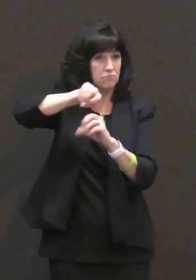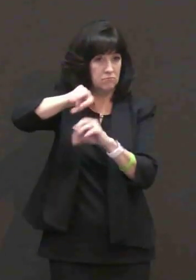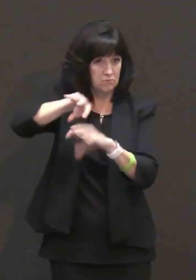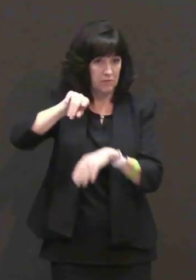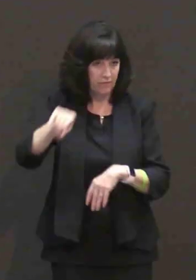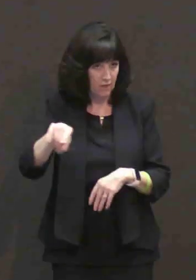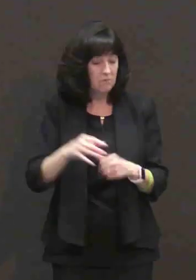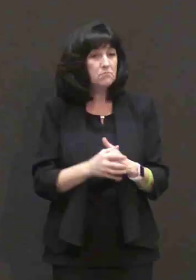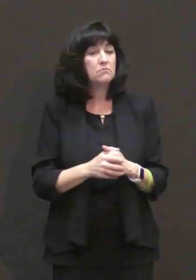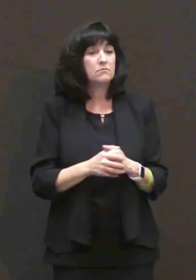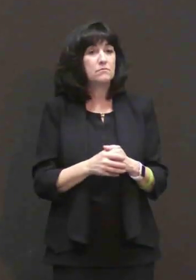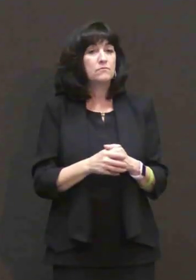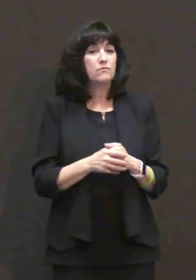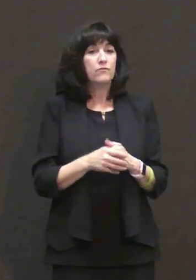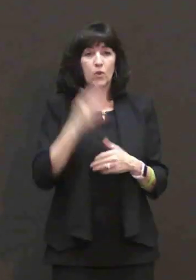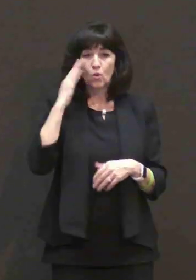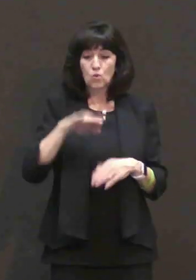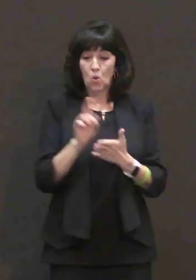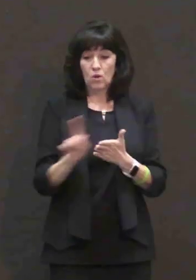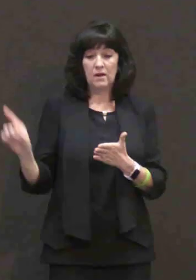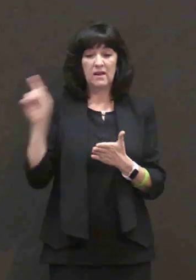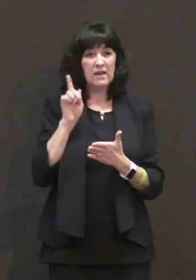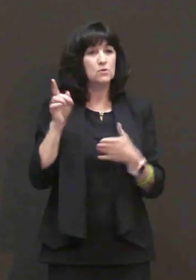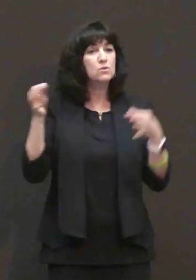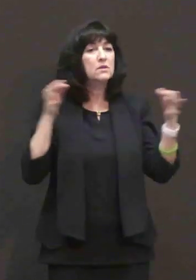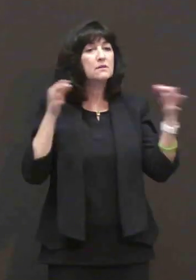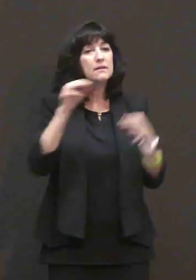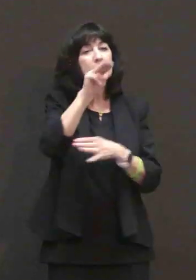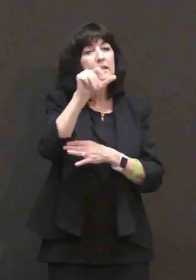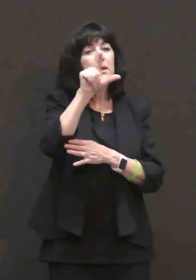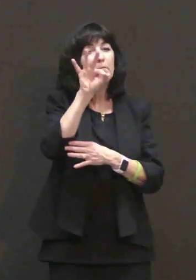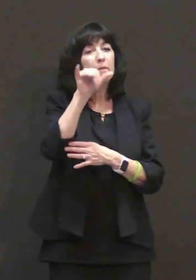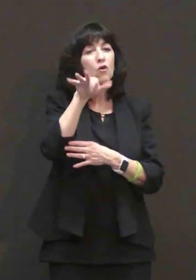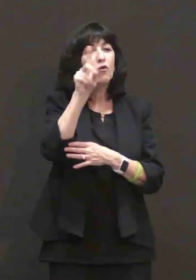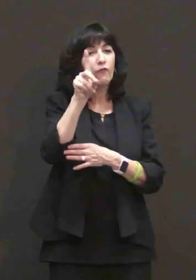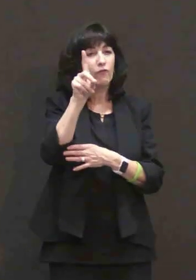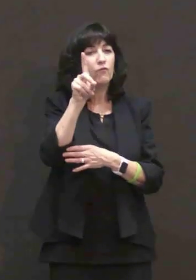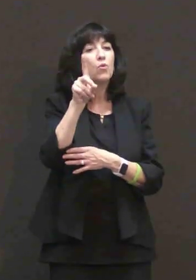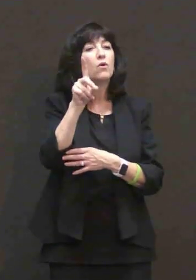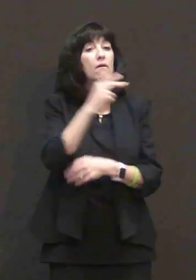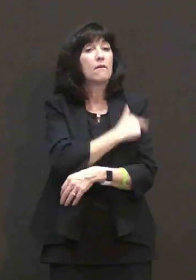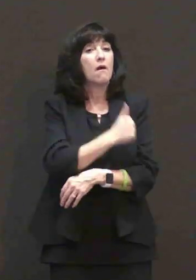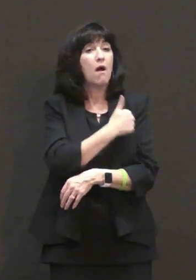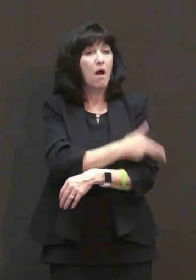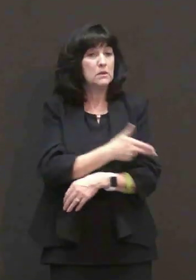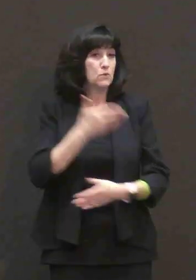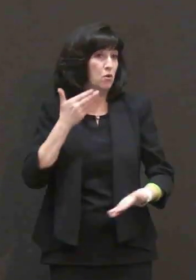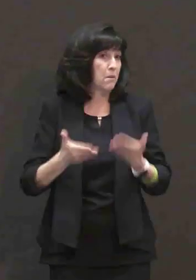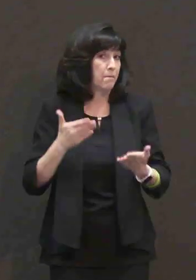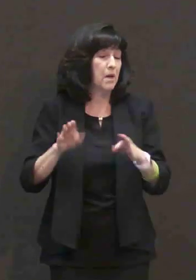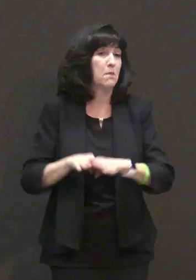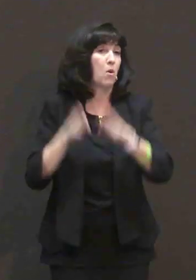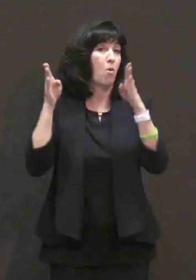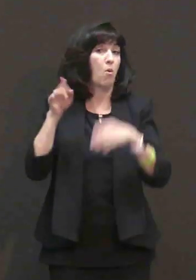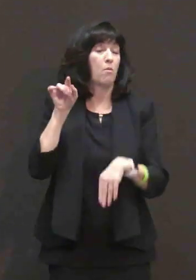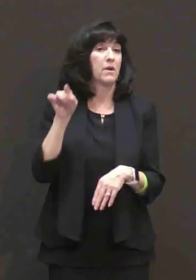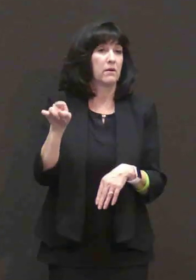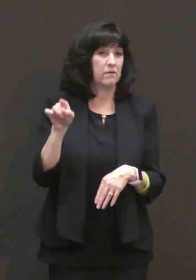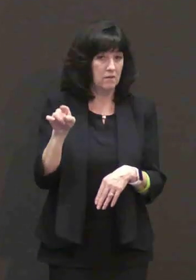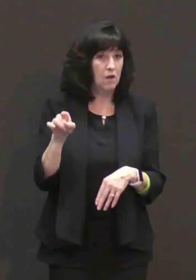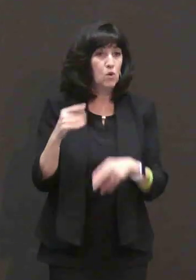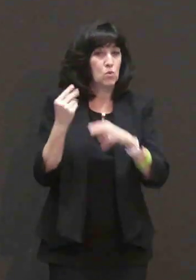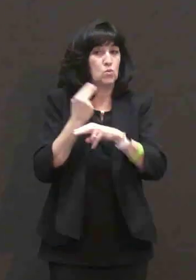on campuses. So I know last week we briefed out about Milford Memorial Hospital, about possibly turning that on. After talking to the leadership of the hospitals